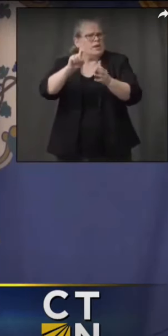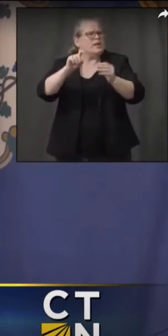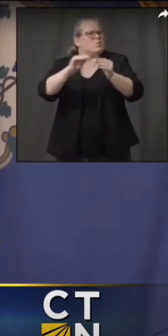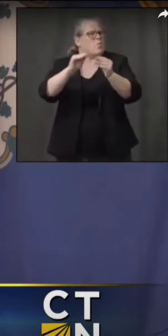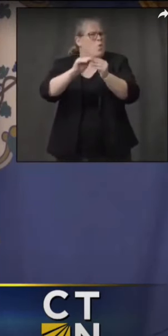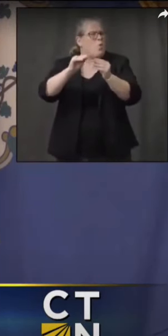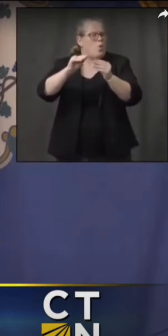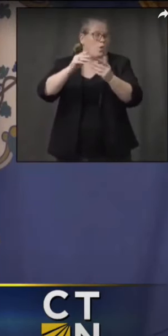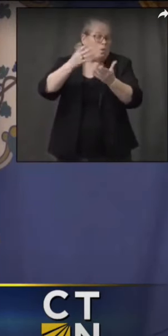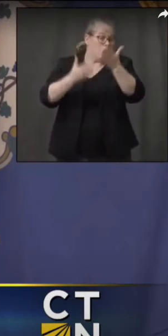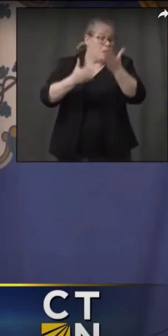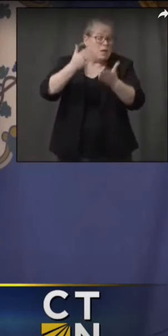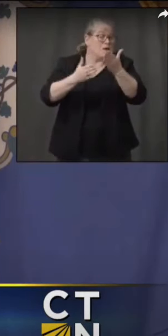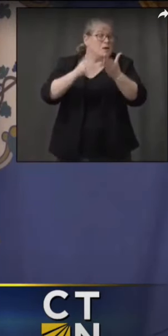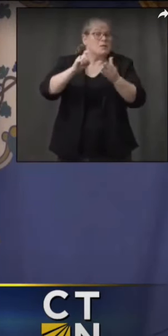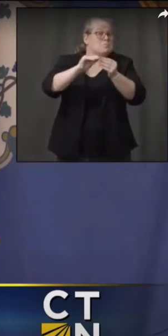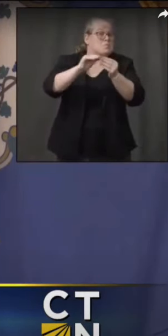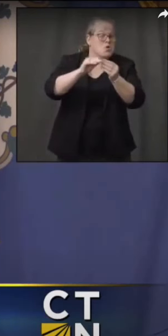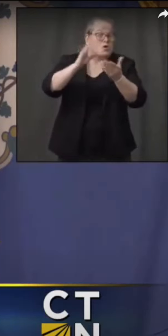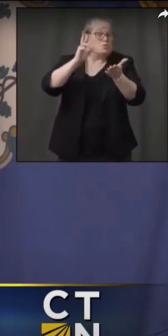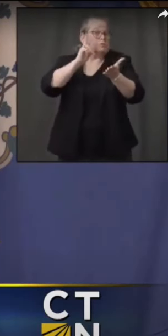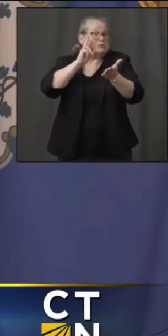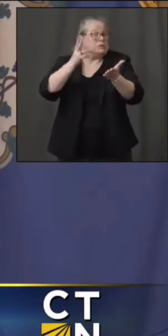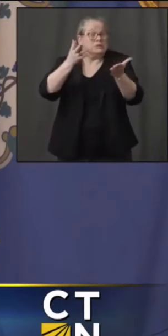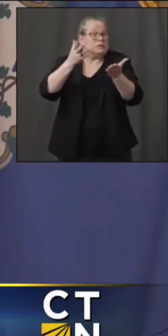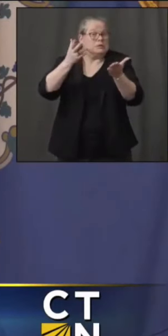government has stood up and been an effective partner for us.